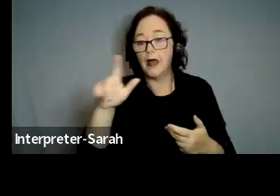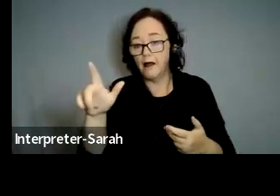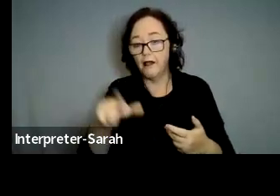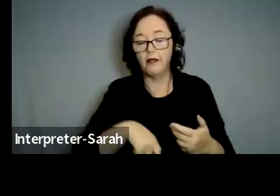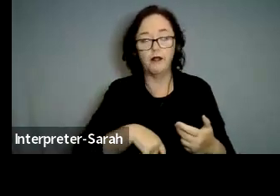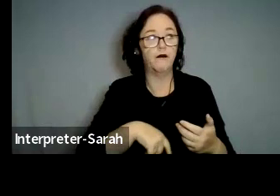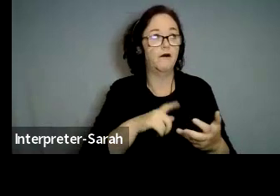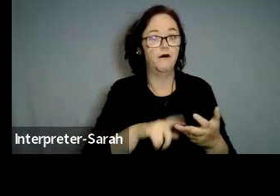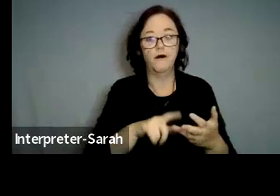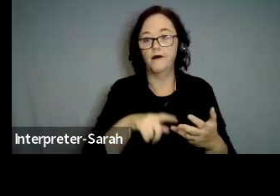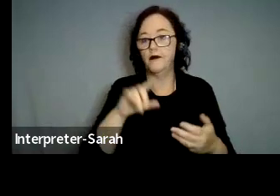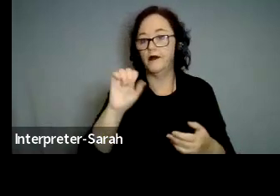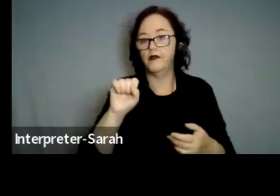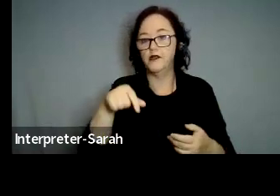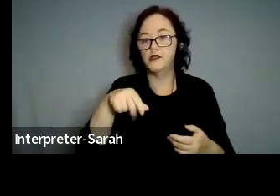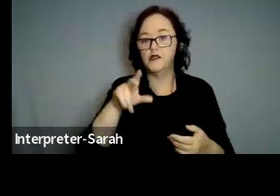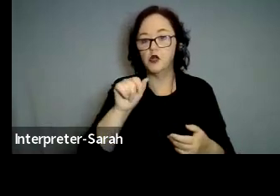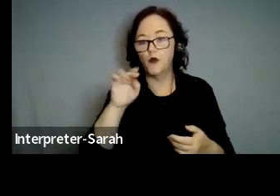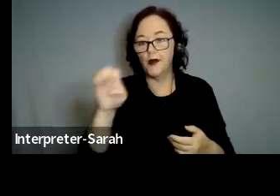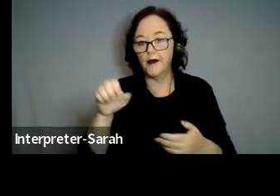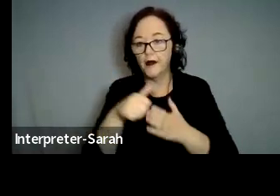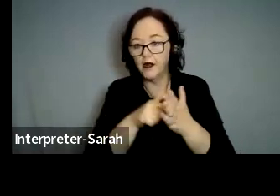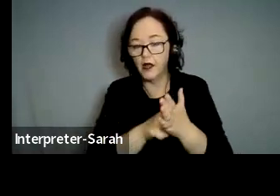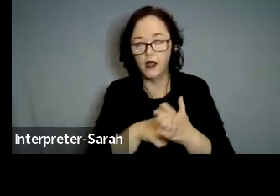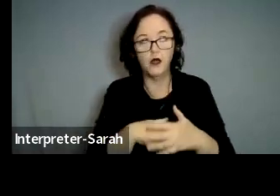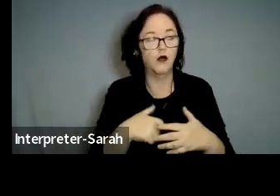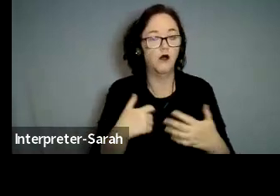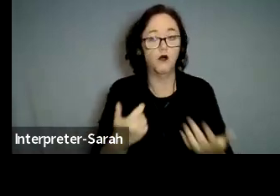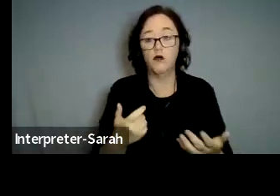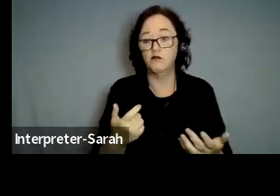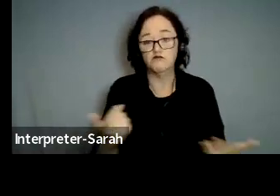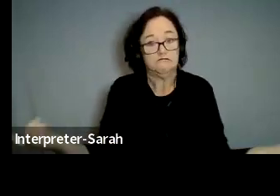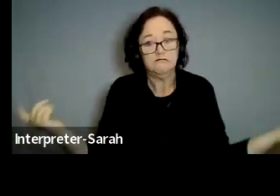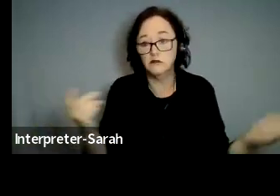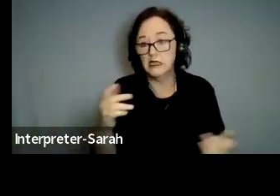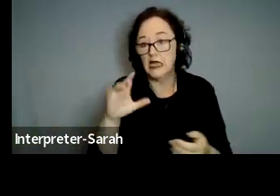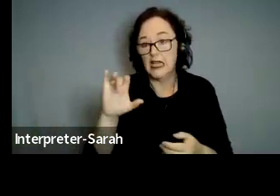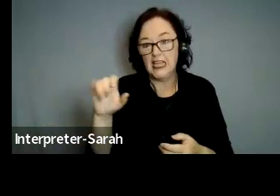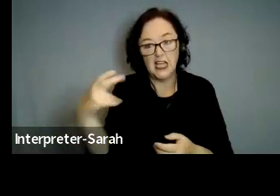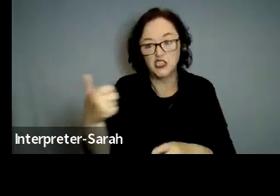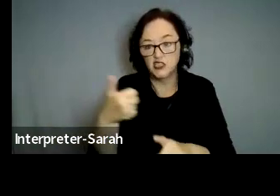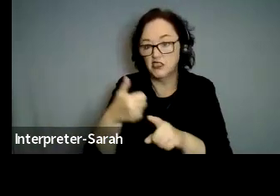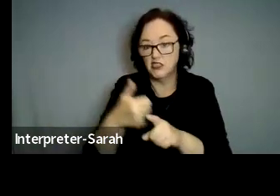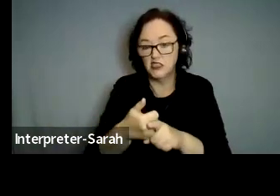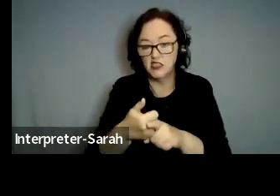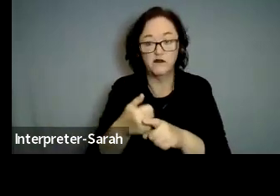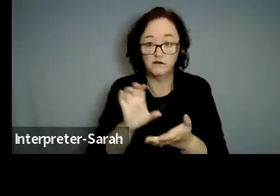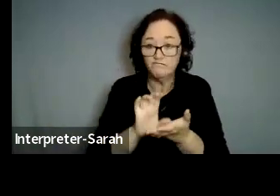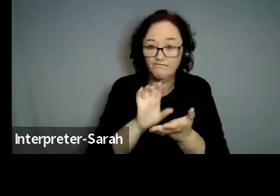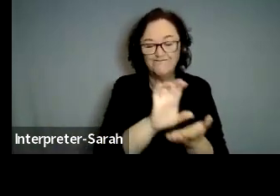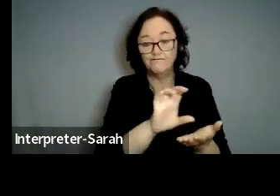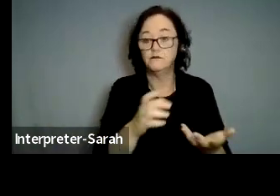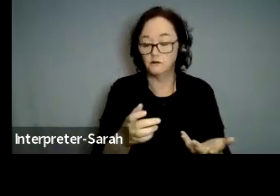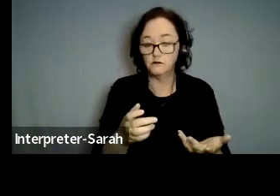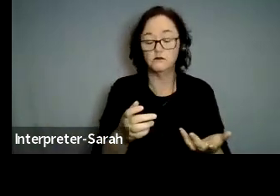to process payment, or maybe even cold hard cash that's coming into your organization. Ideally,